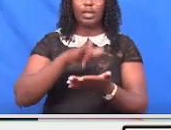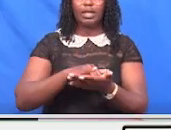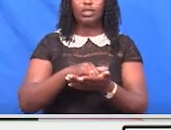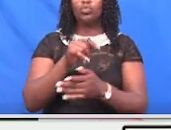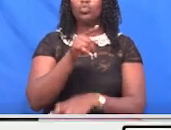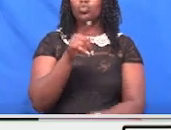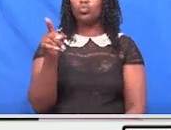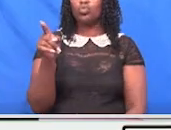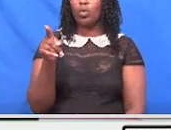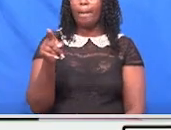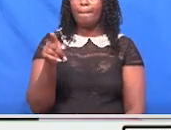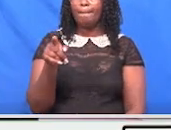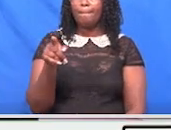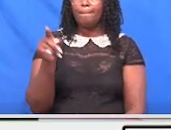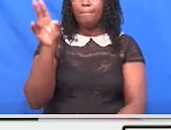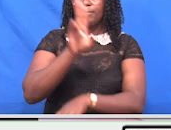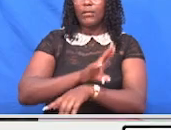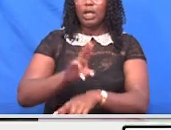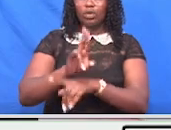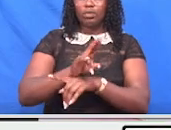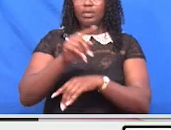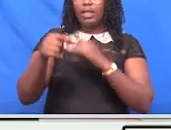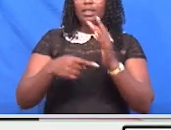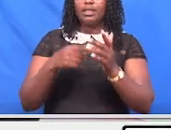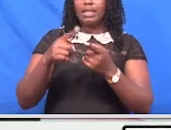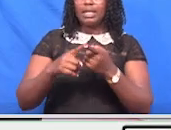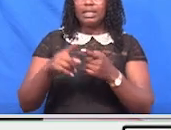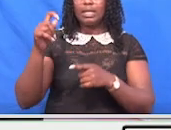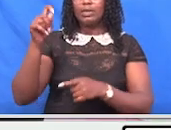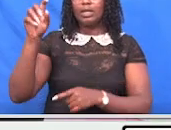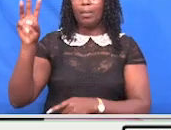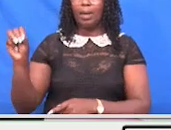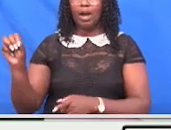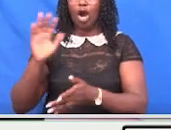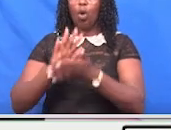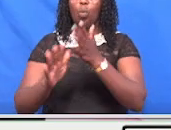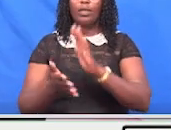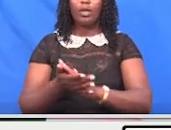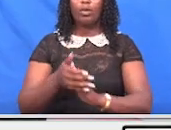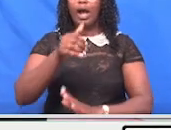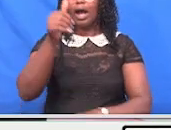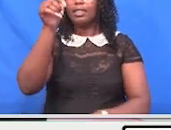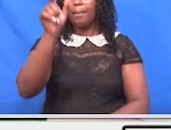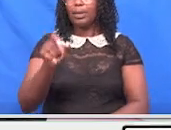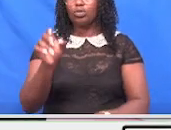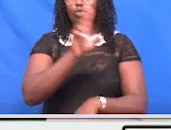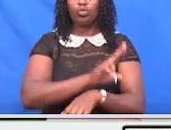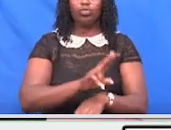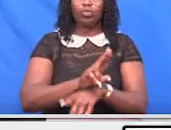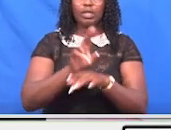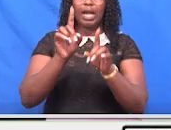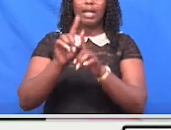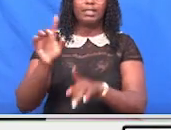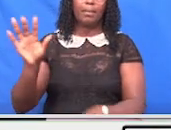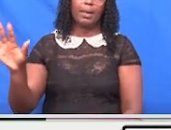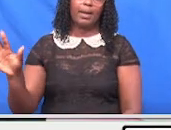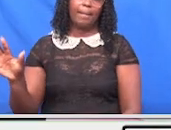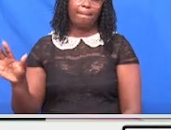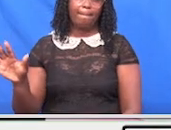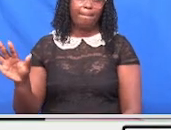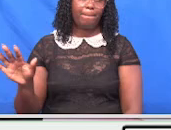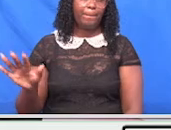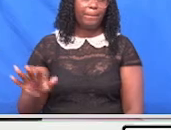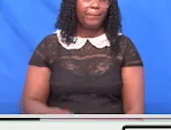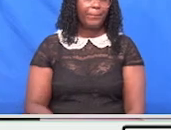to use the trademark without anyone interfering with it as is the register.